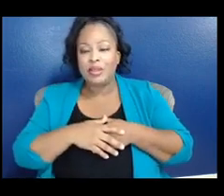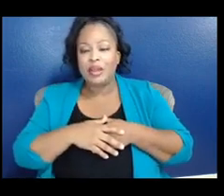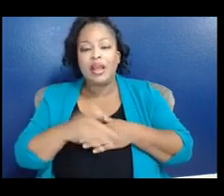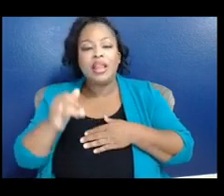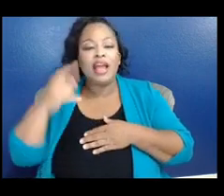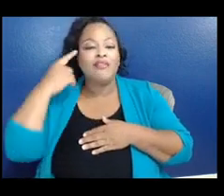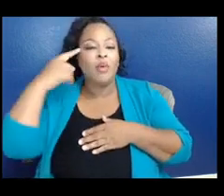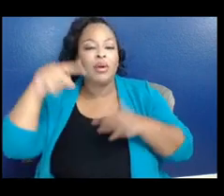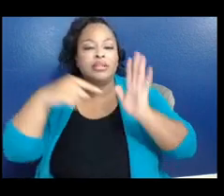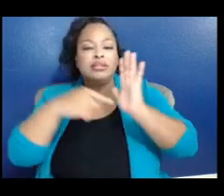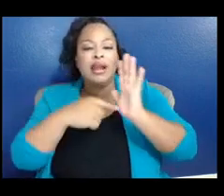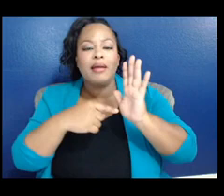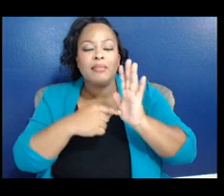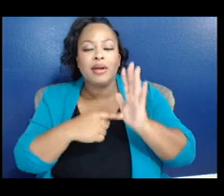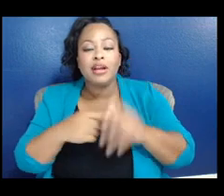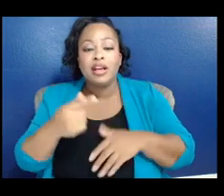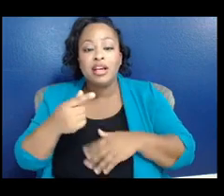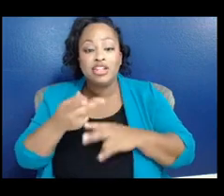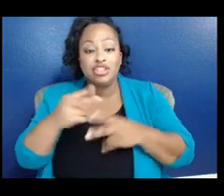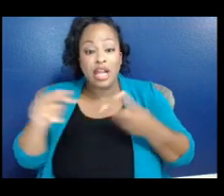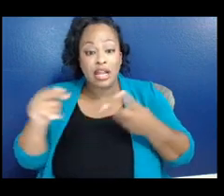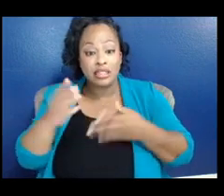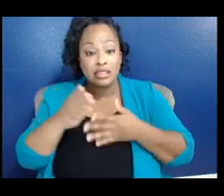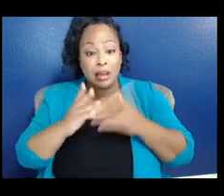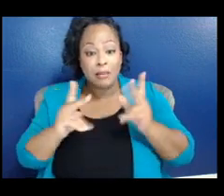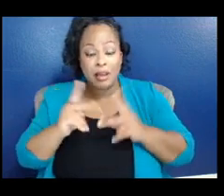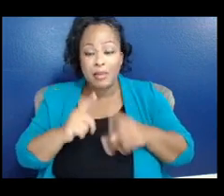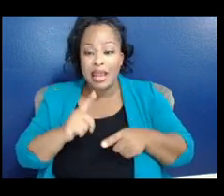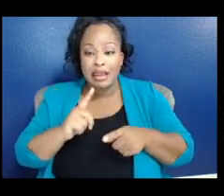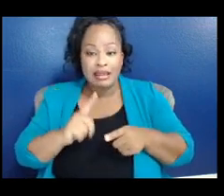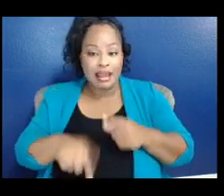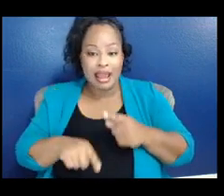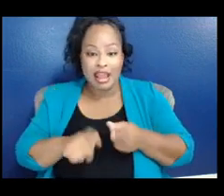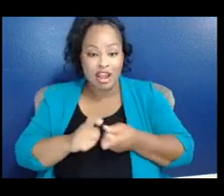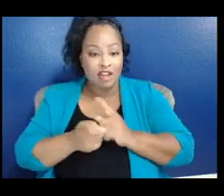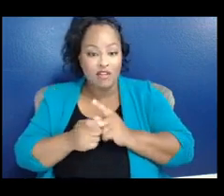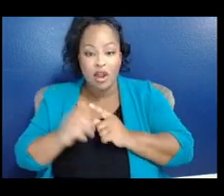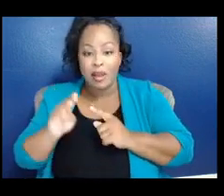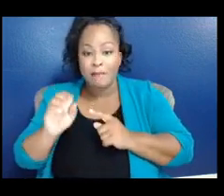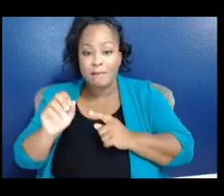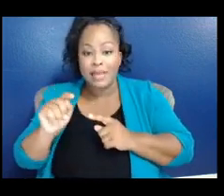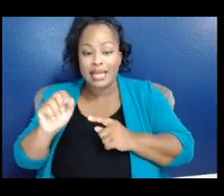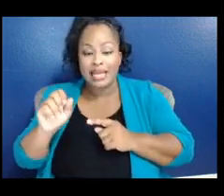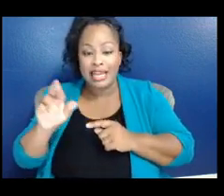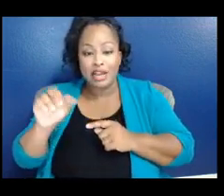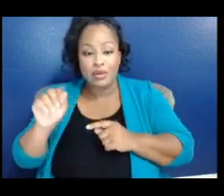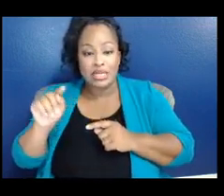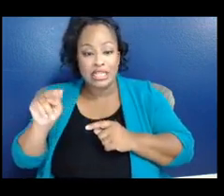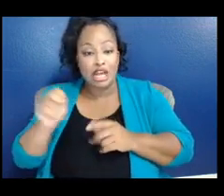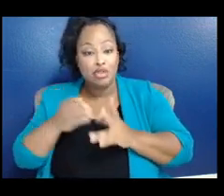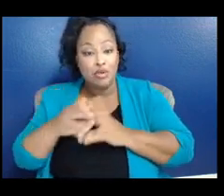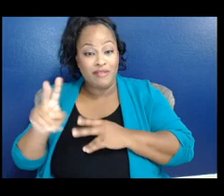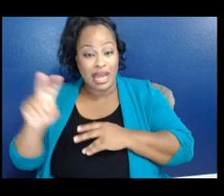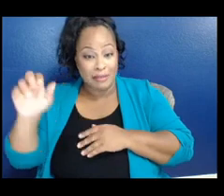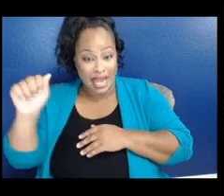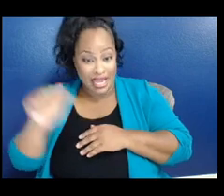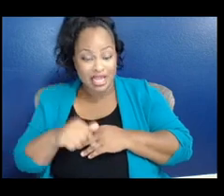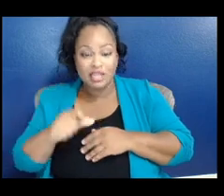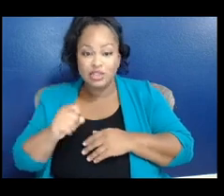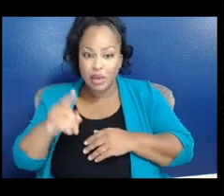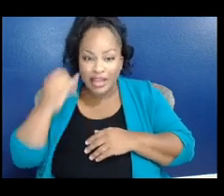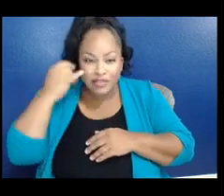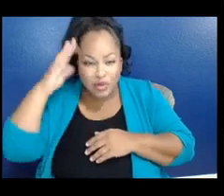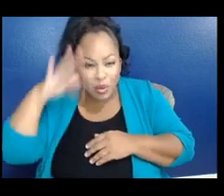for example, genetically, some people cannot convert beta carotene to vitamin A. So knowing that is very